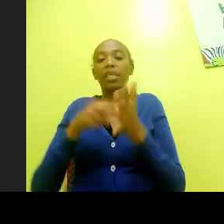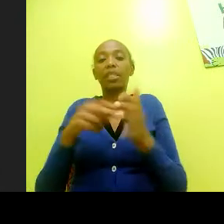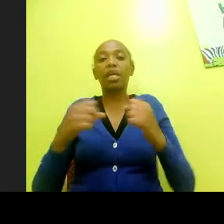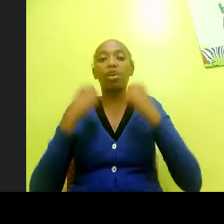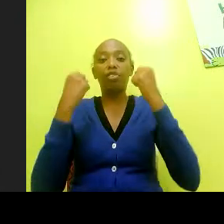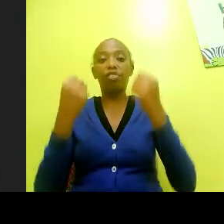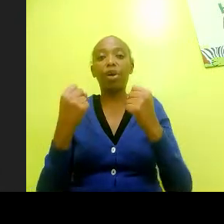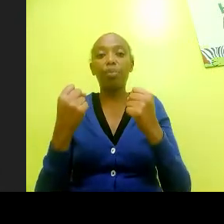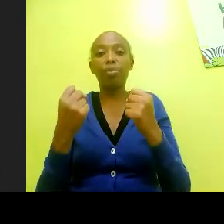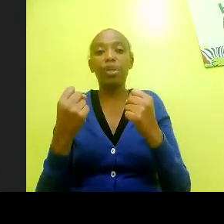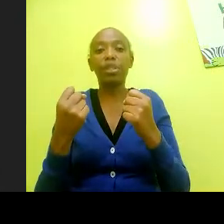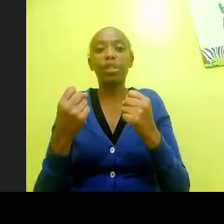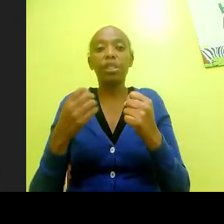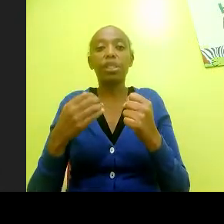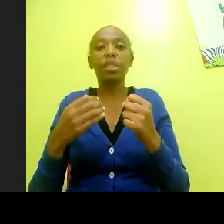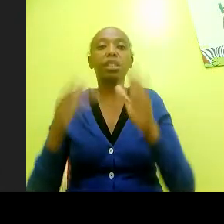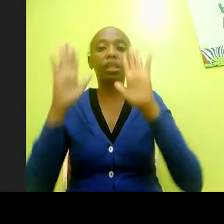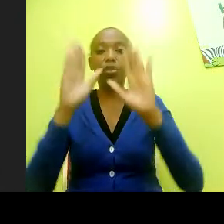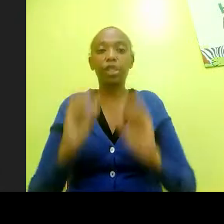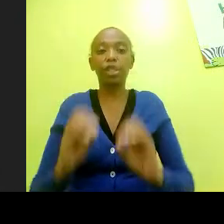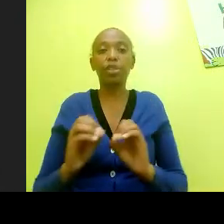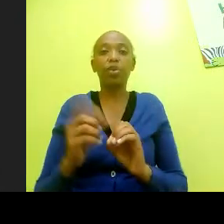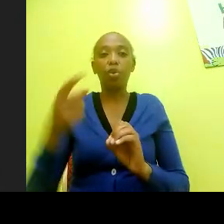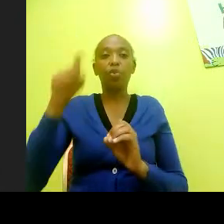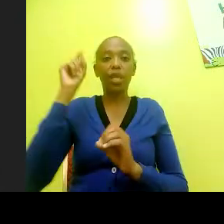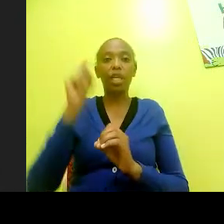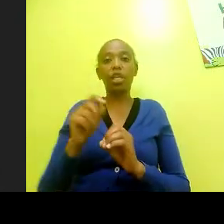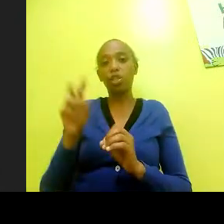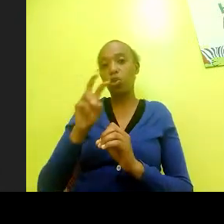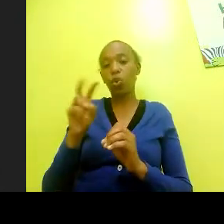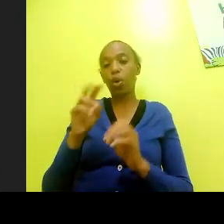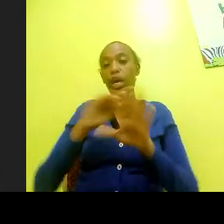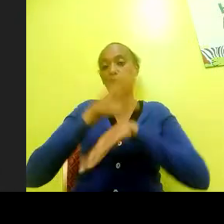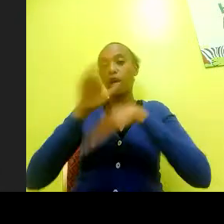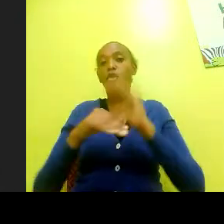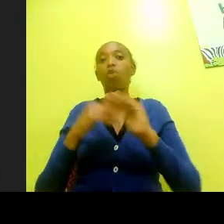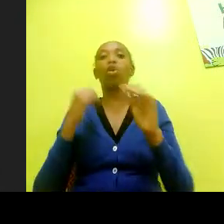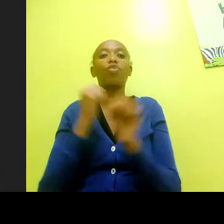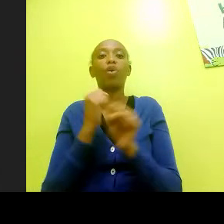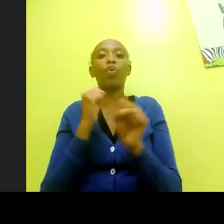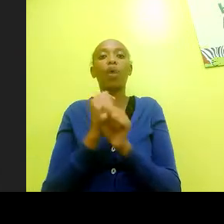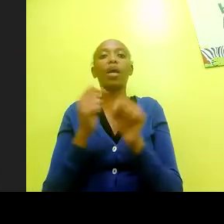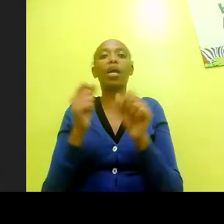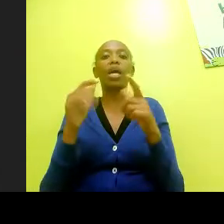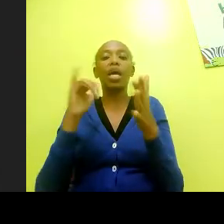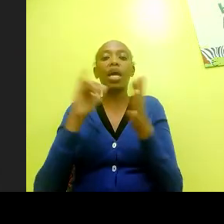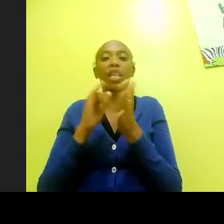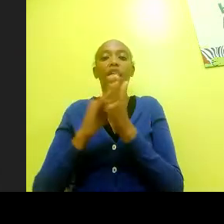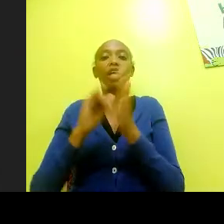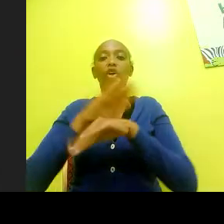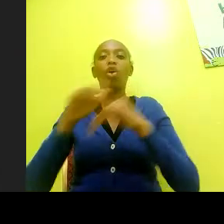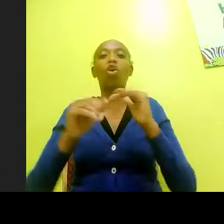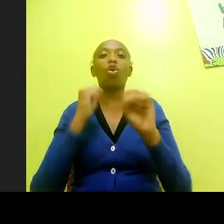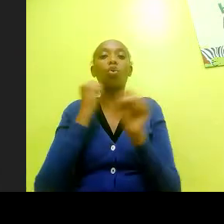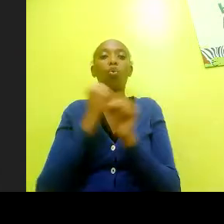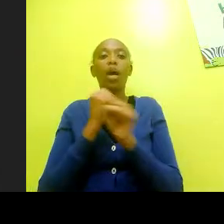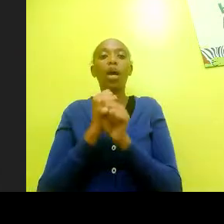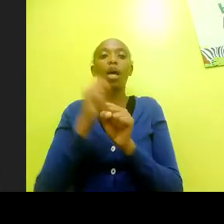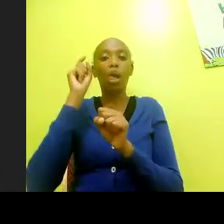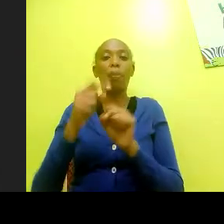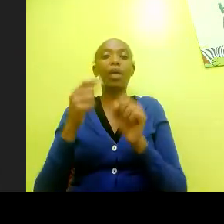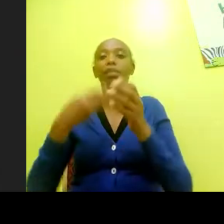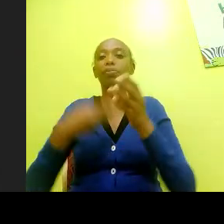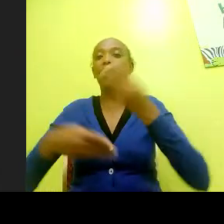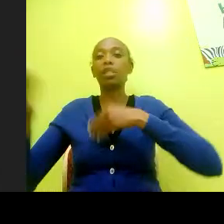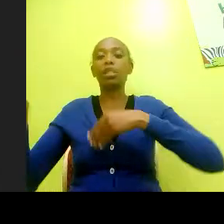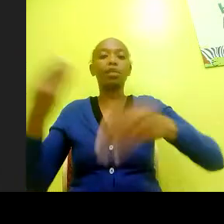that it is not necessary. We need to look at the whole of the work, and that whole of work must be redistributed, both